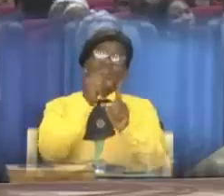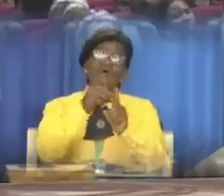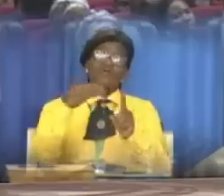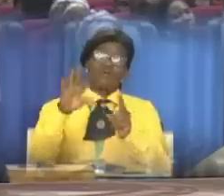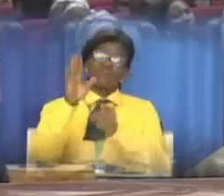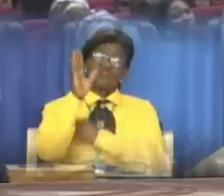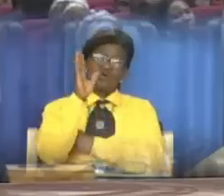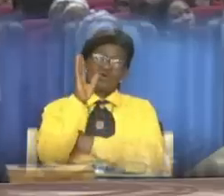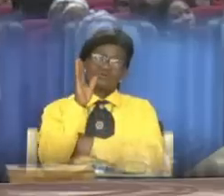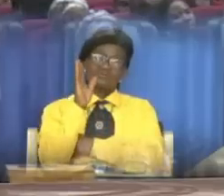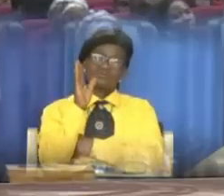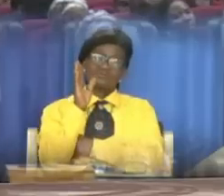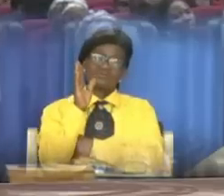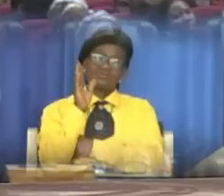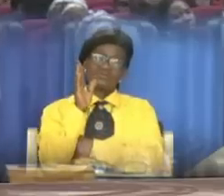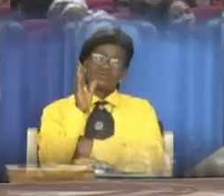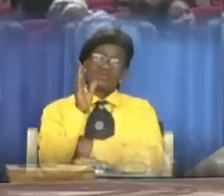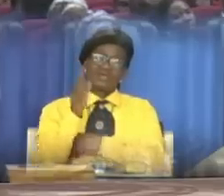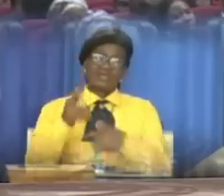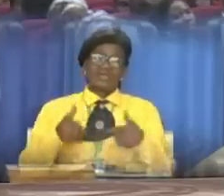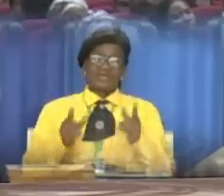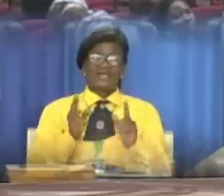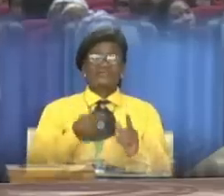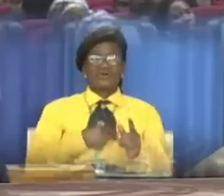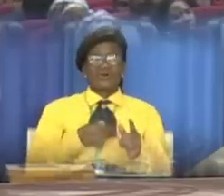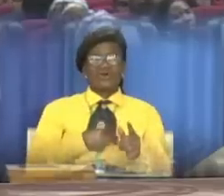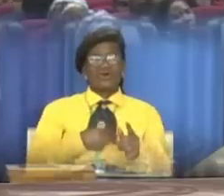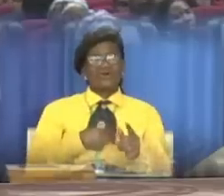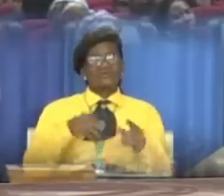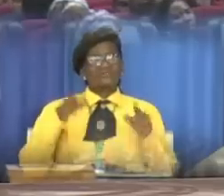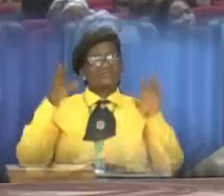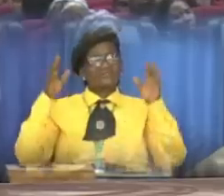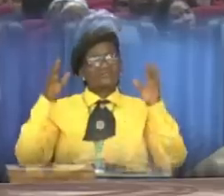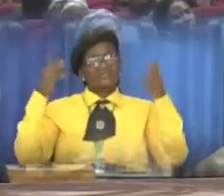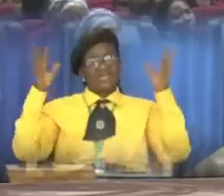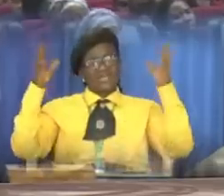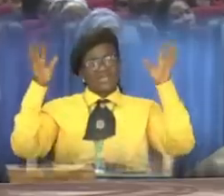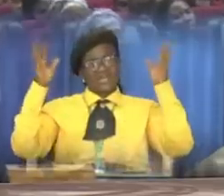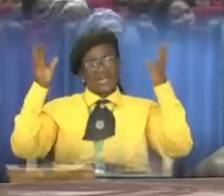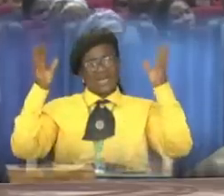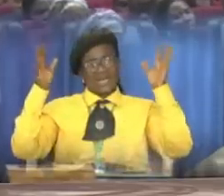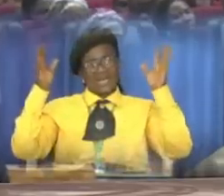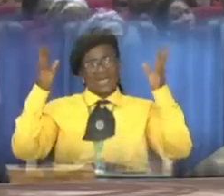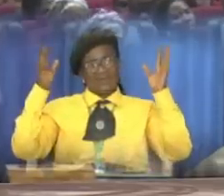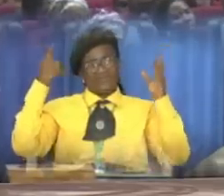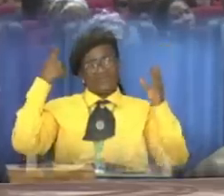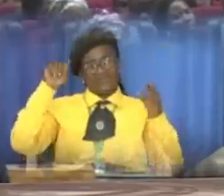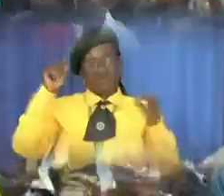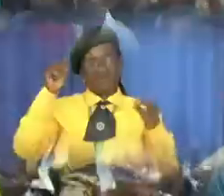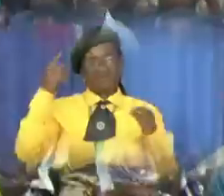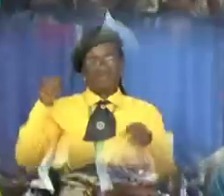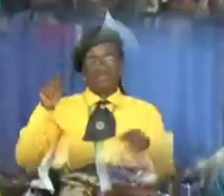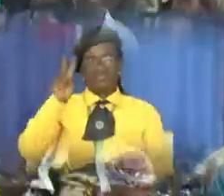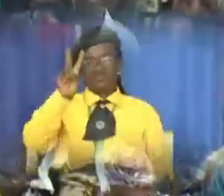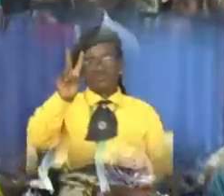the meantime, let us put our hands together for the two boys who had ministered before us.